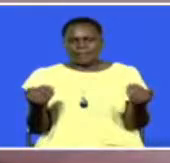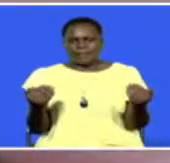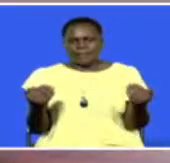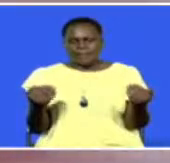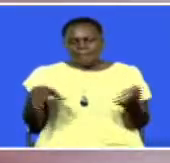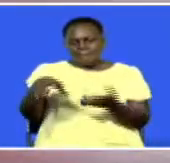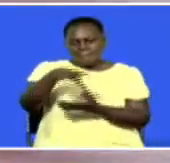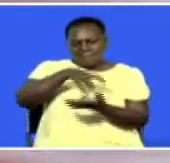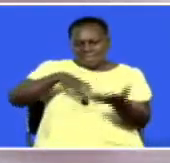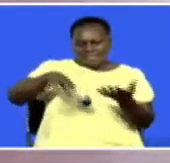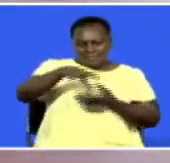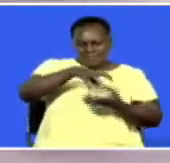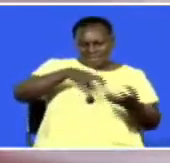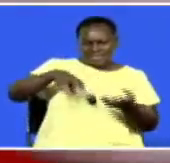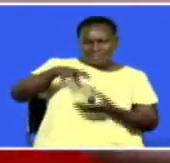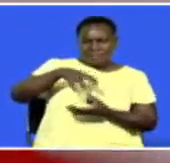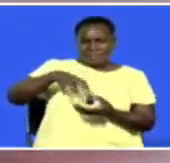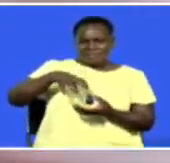just mix it,